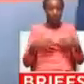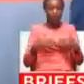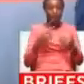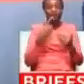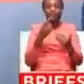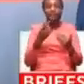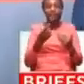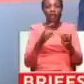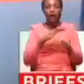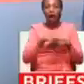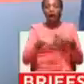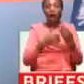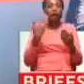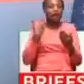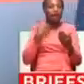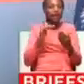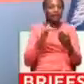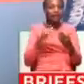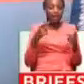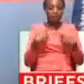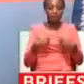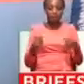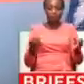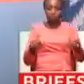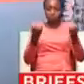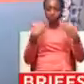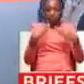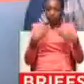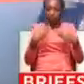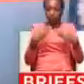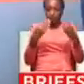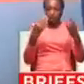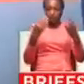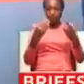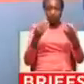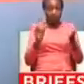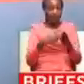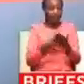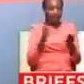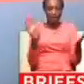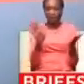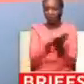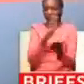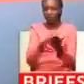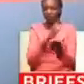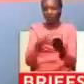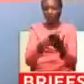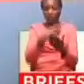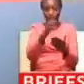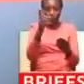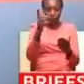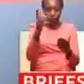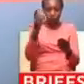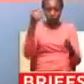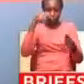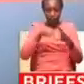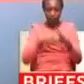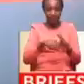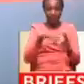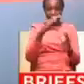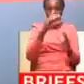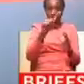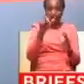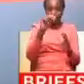curse of witchcraft that people have put upon my life, let them come off of me and go into the bottle without opening the